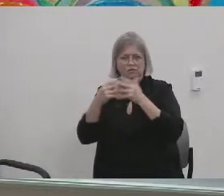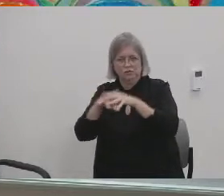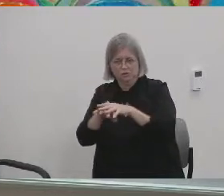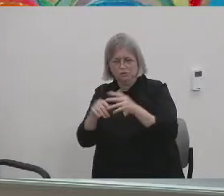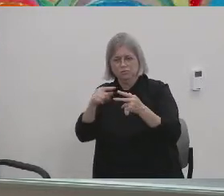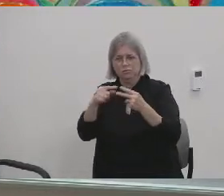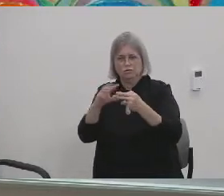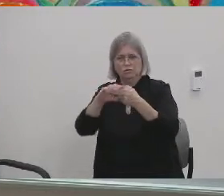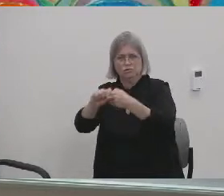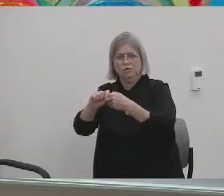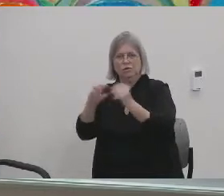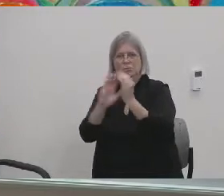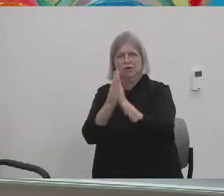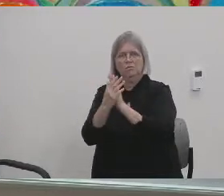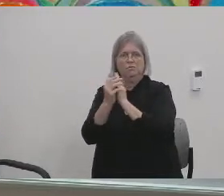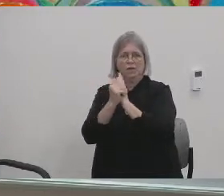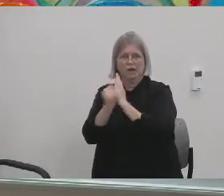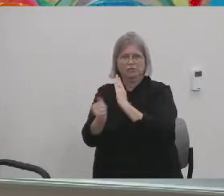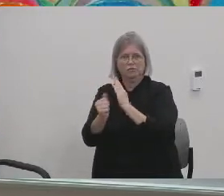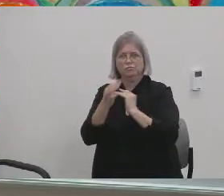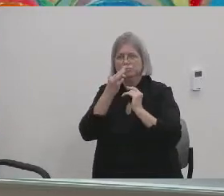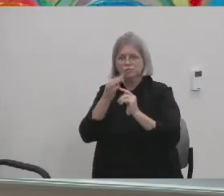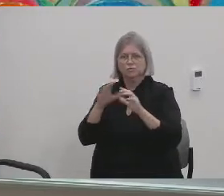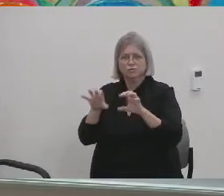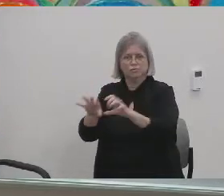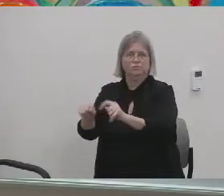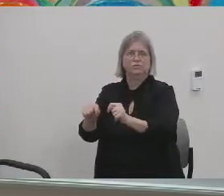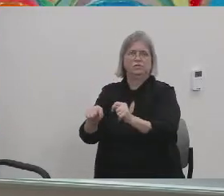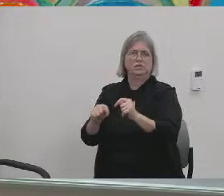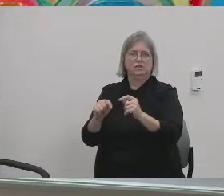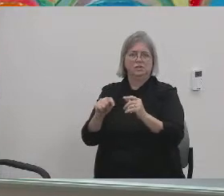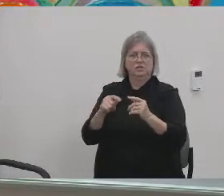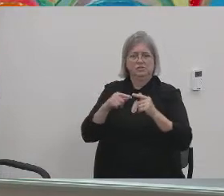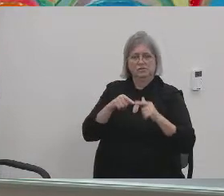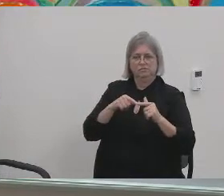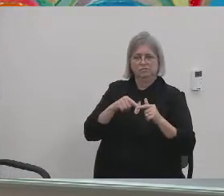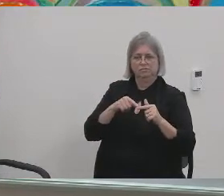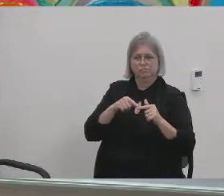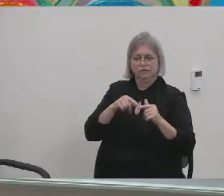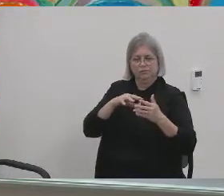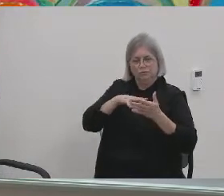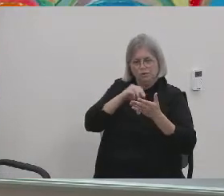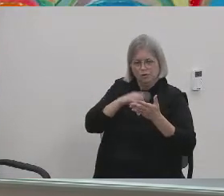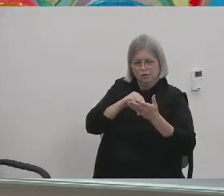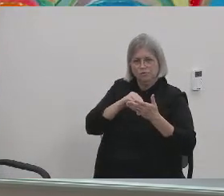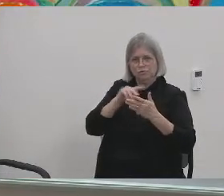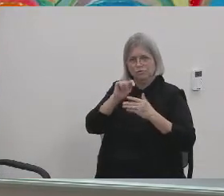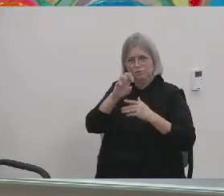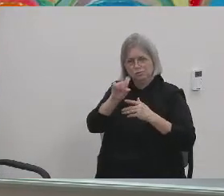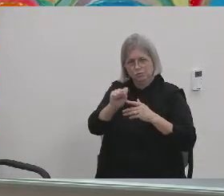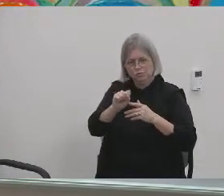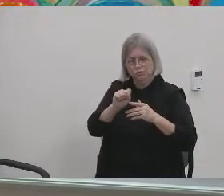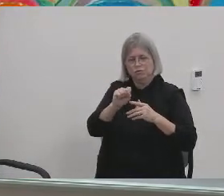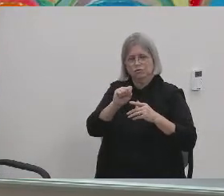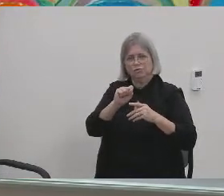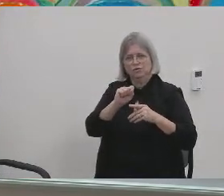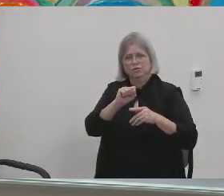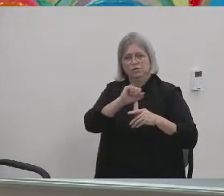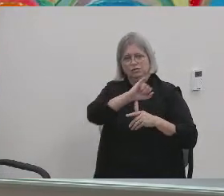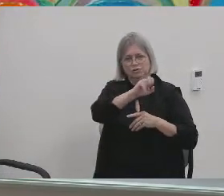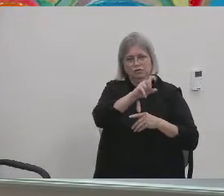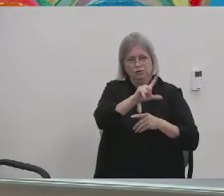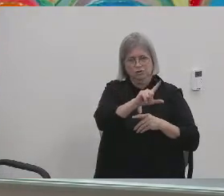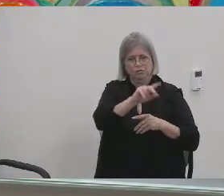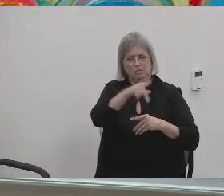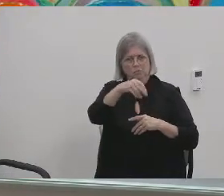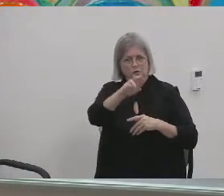become our experts. They will become the ones who will learn these resources and these tools that Jill, Paul, and I